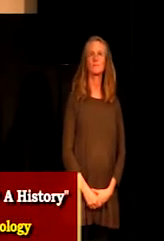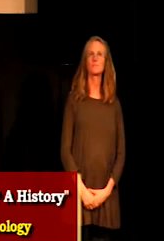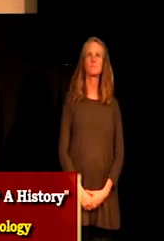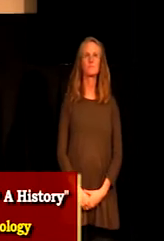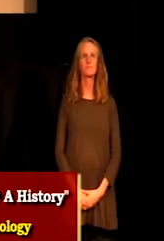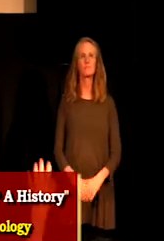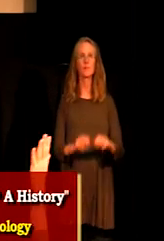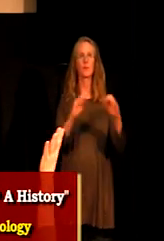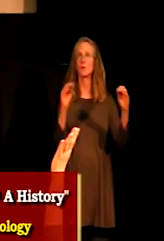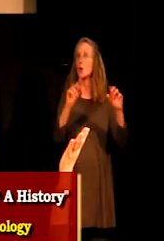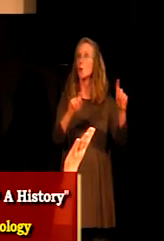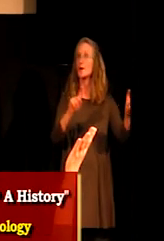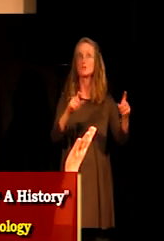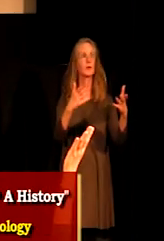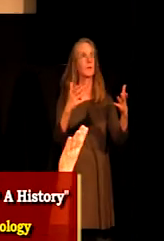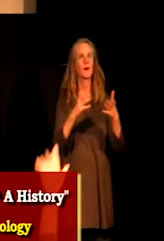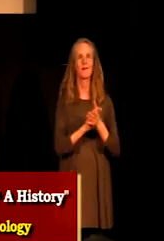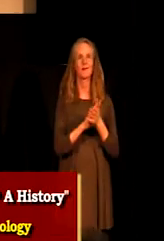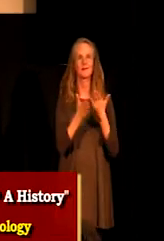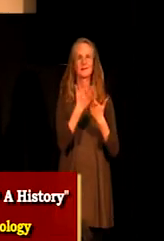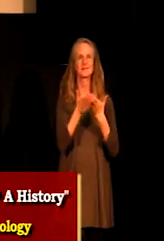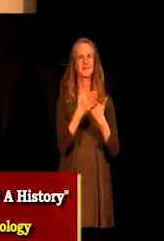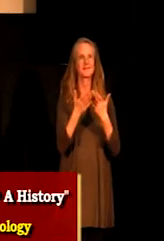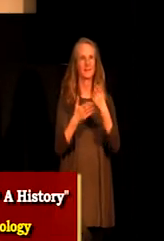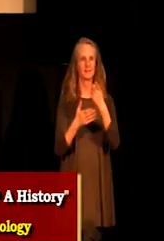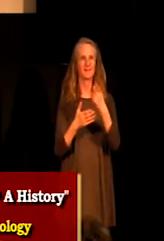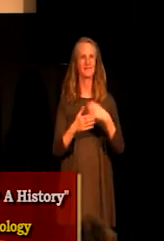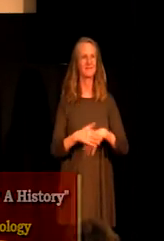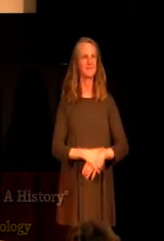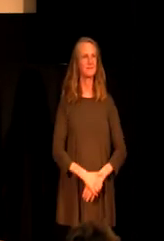No questions, man. This is easy. Oh, heck.